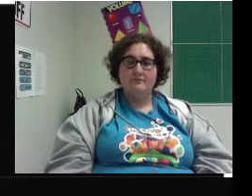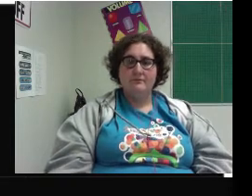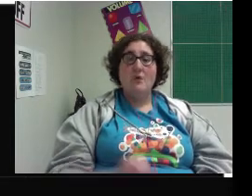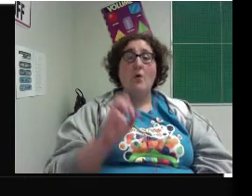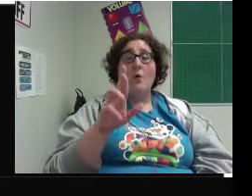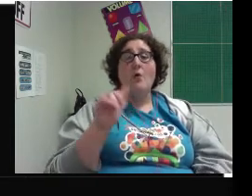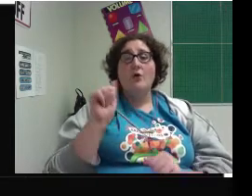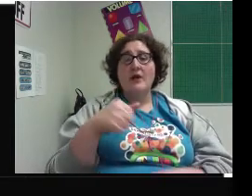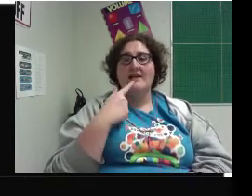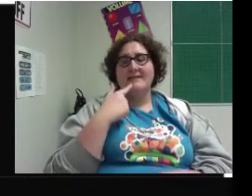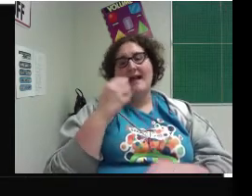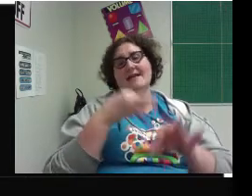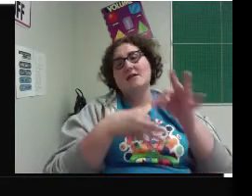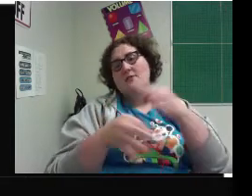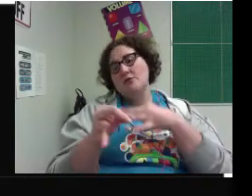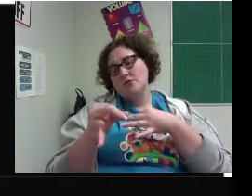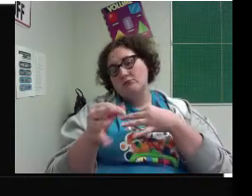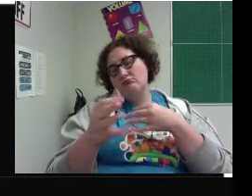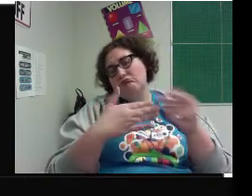Or you could say substitution.